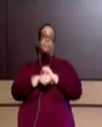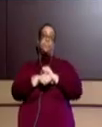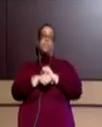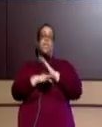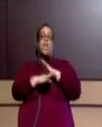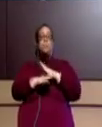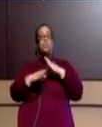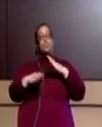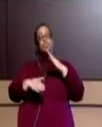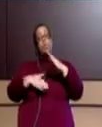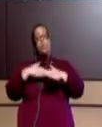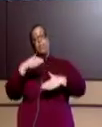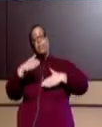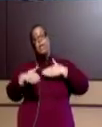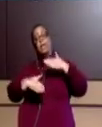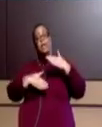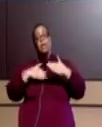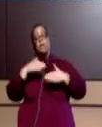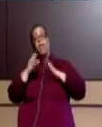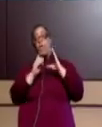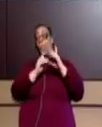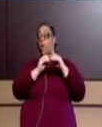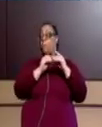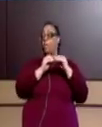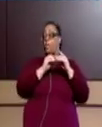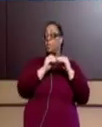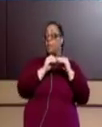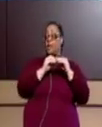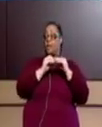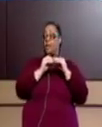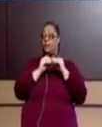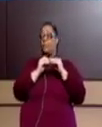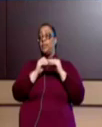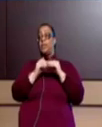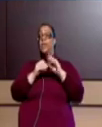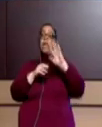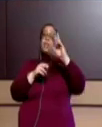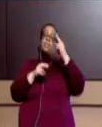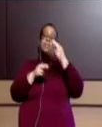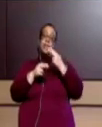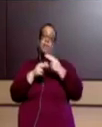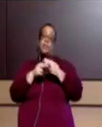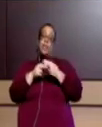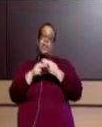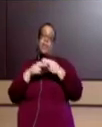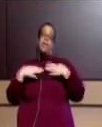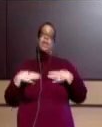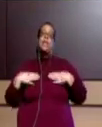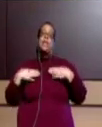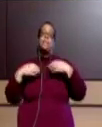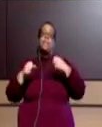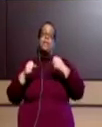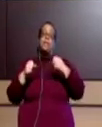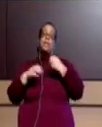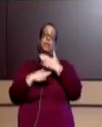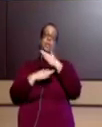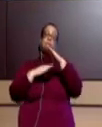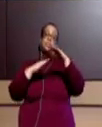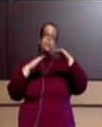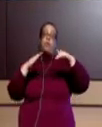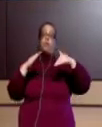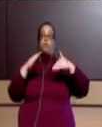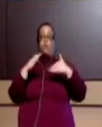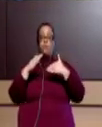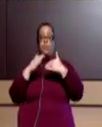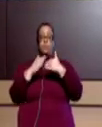So glad it works one more time. That name heals. That name